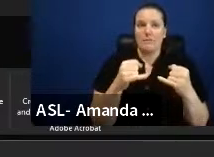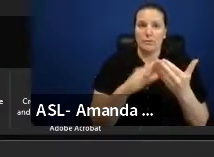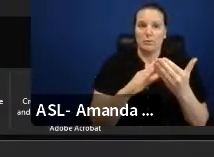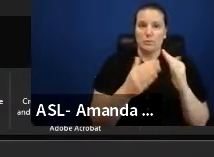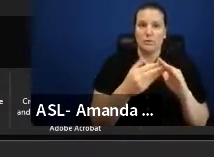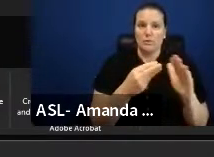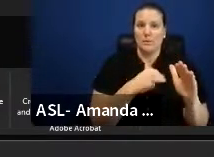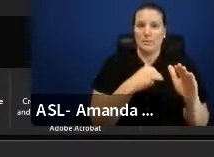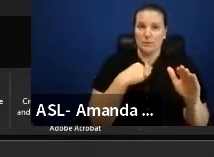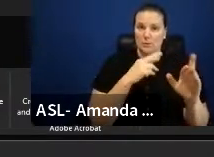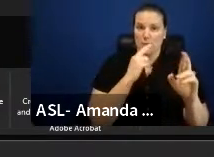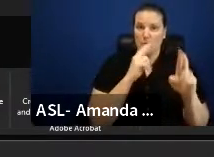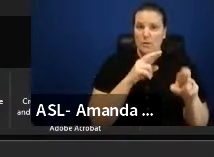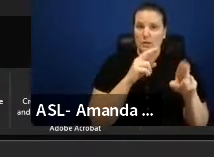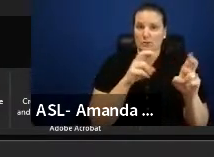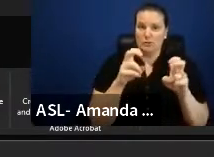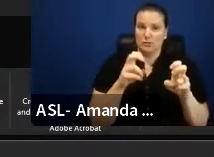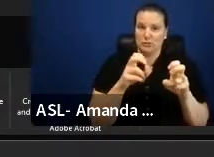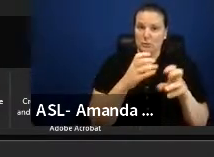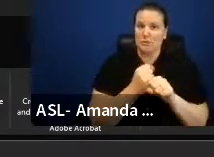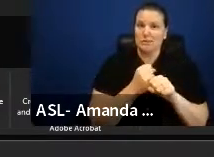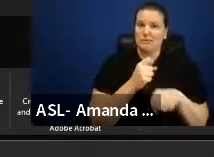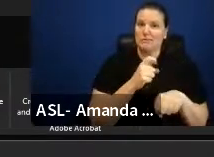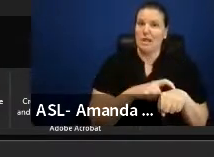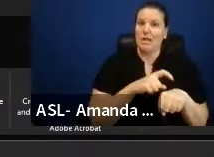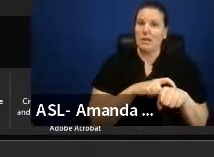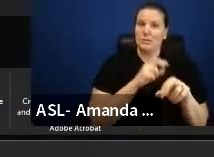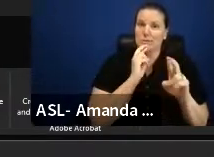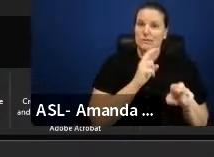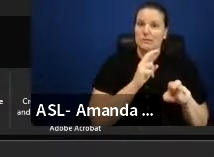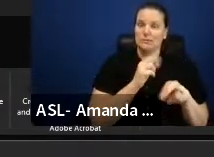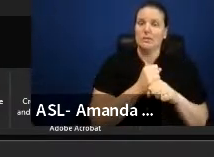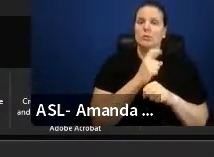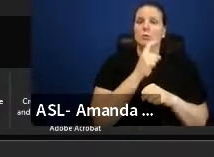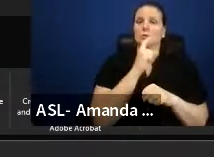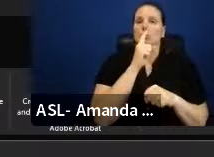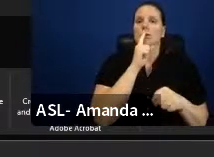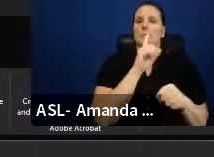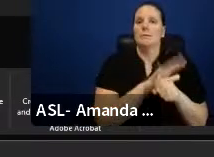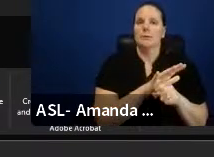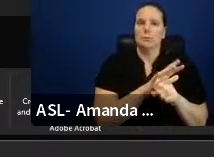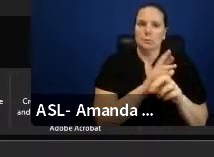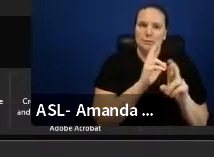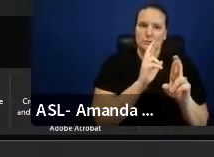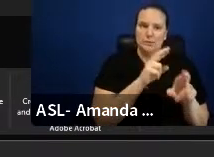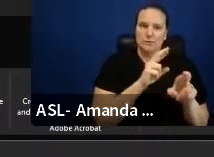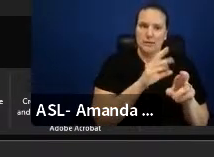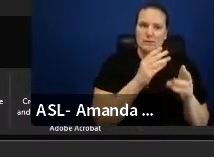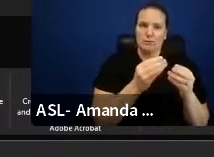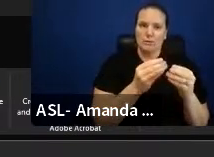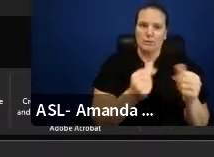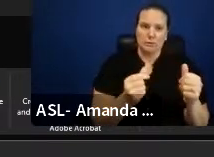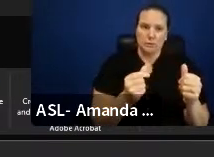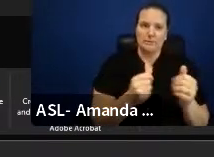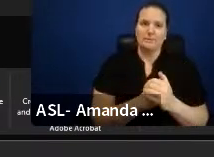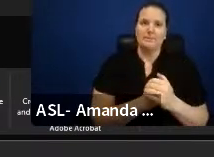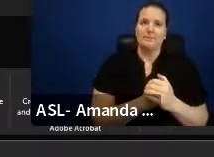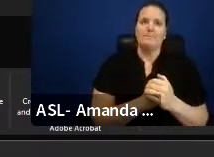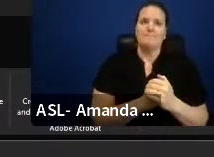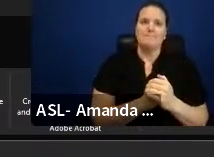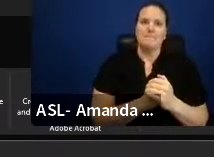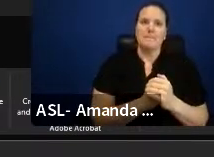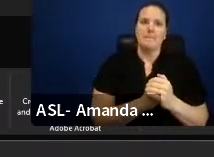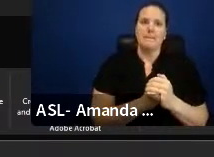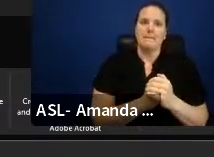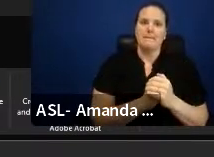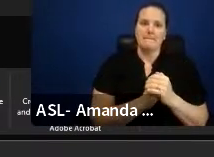report issues and receive timely responses, ensuring a commitment to responsiveness and resolution. And we